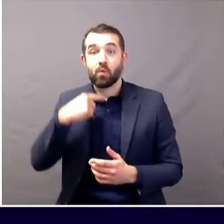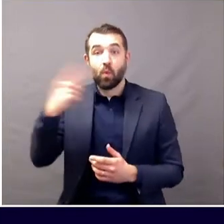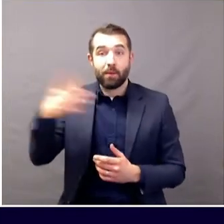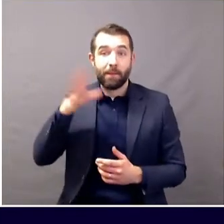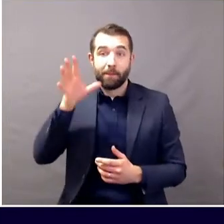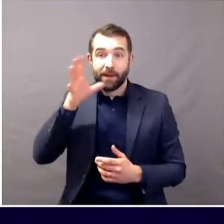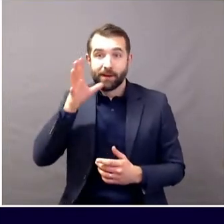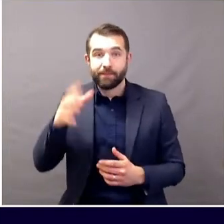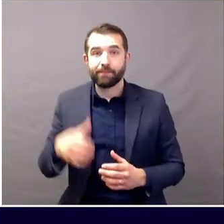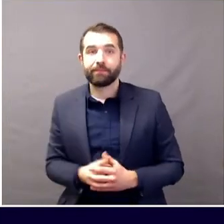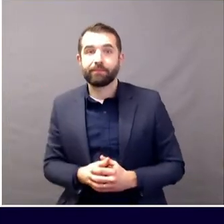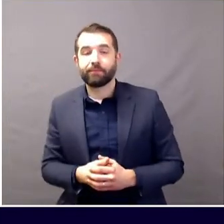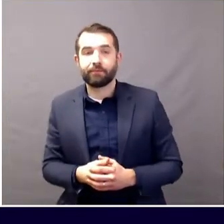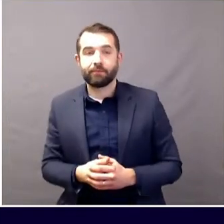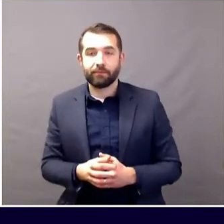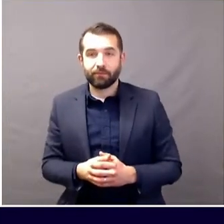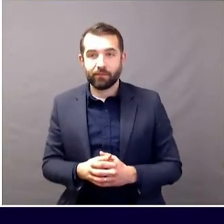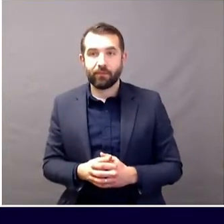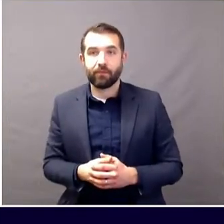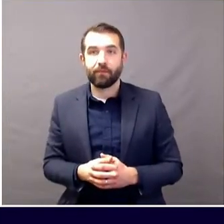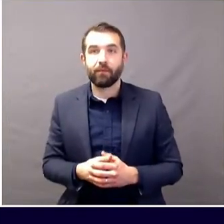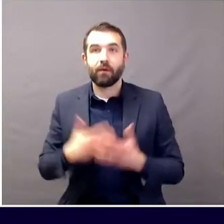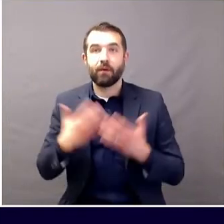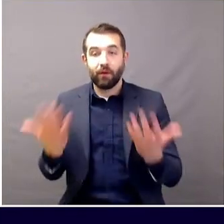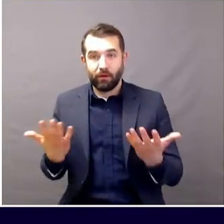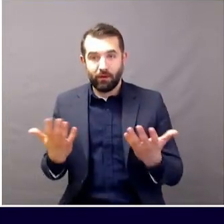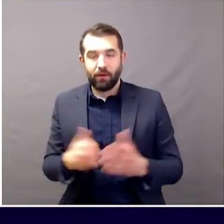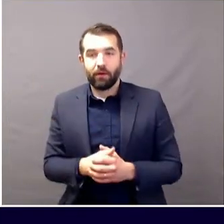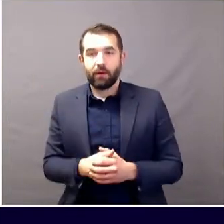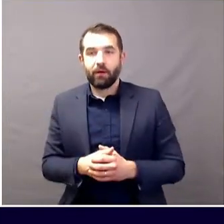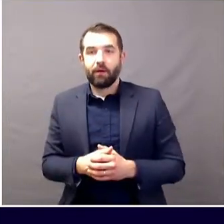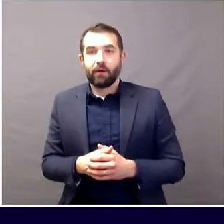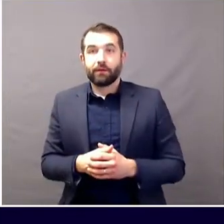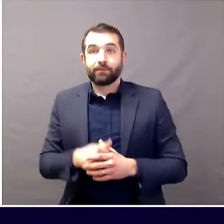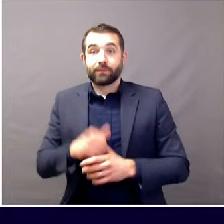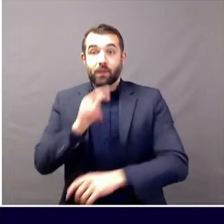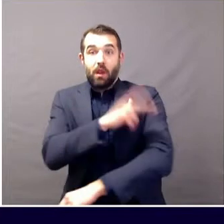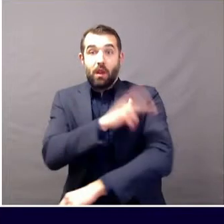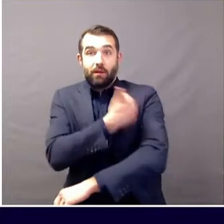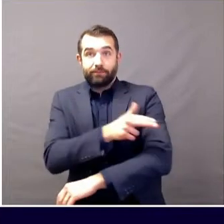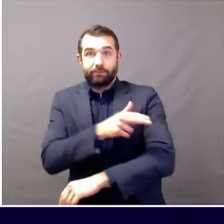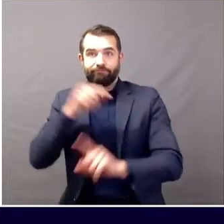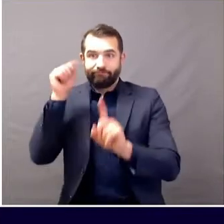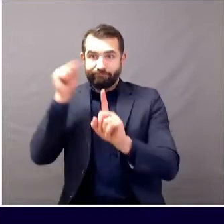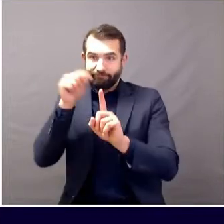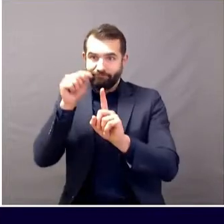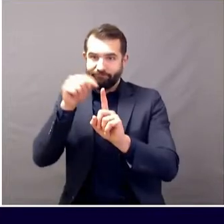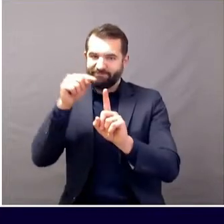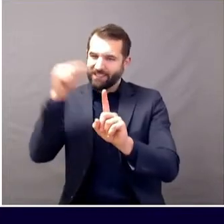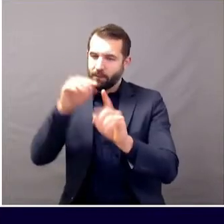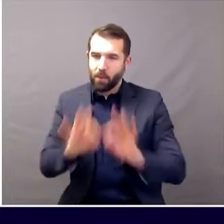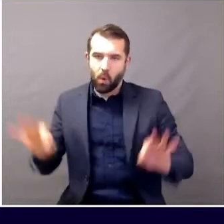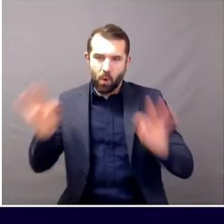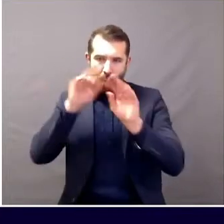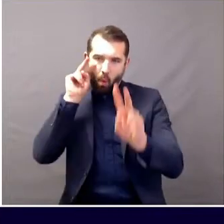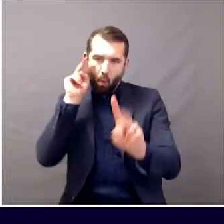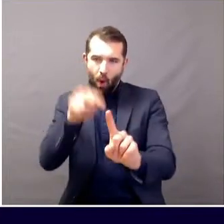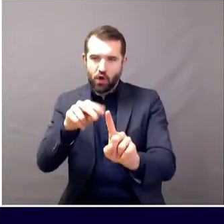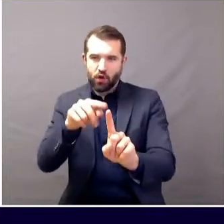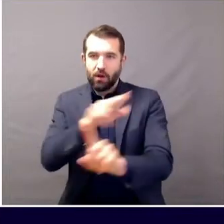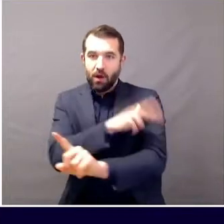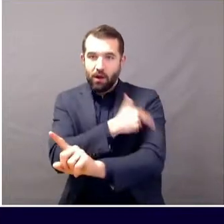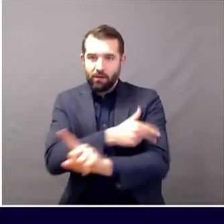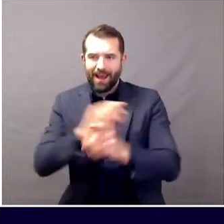one number right now that tells me where things are, and that's the hospitalization rate. The hospitalization rate kind of sums